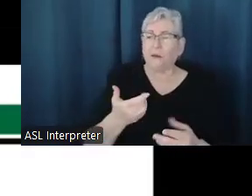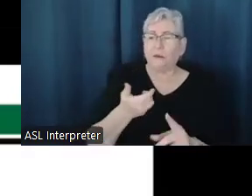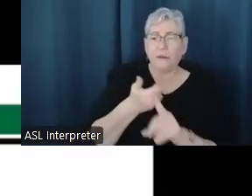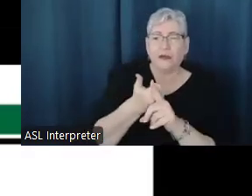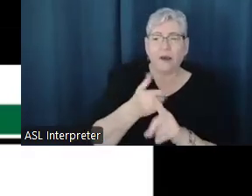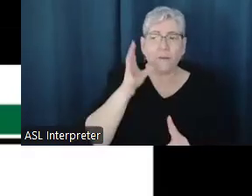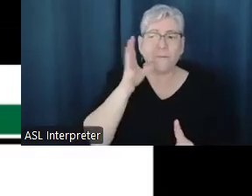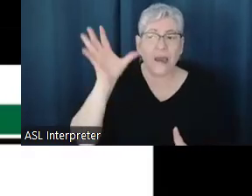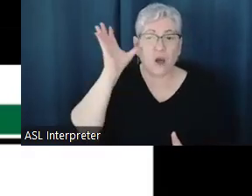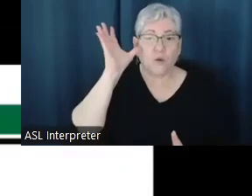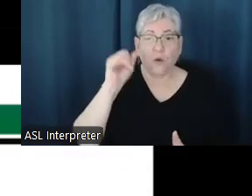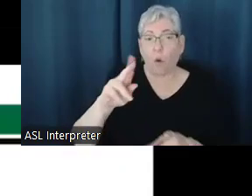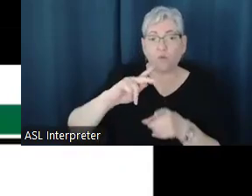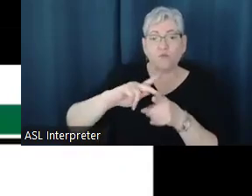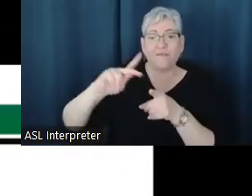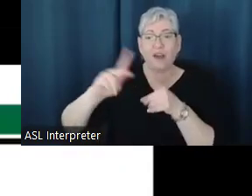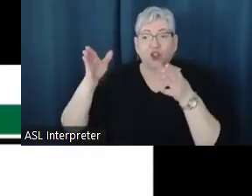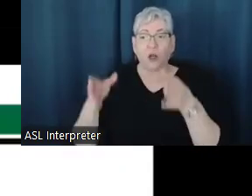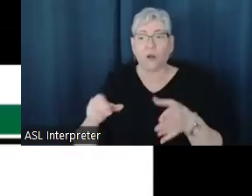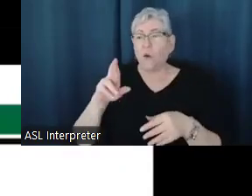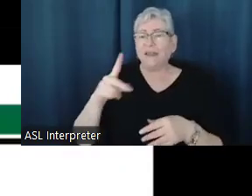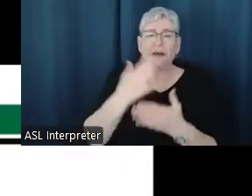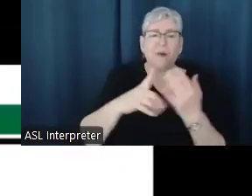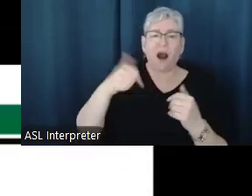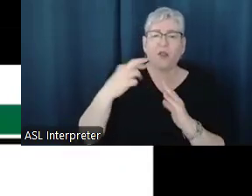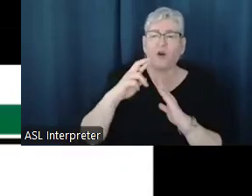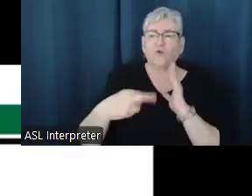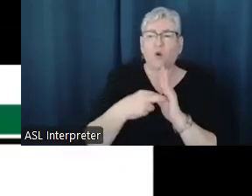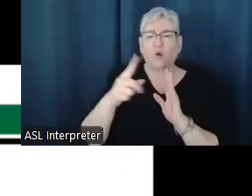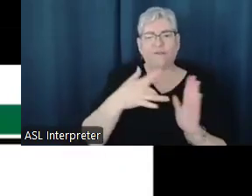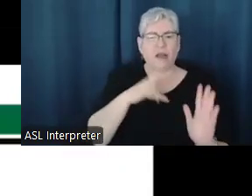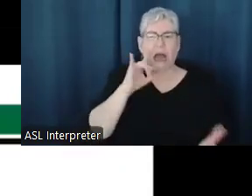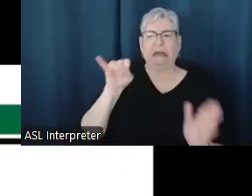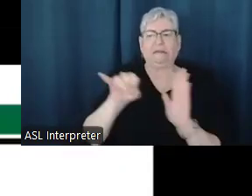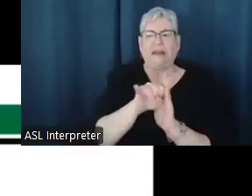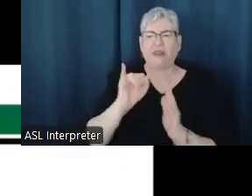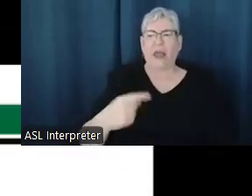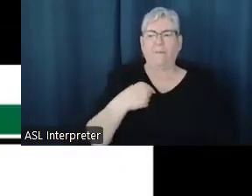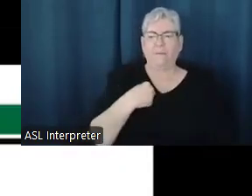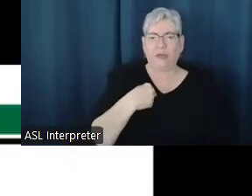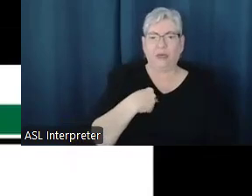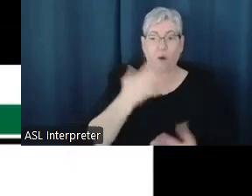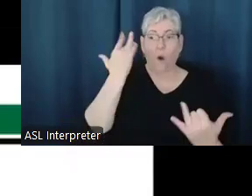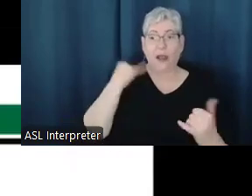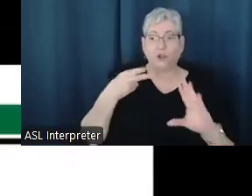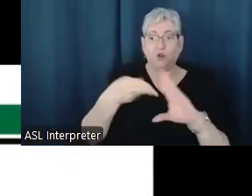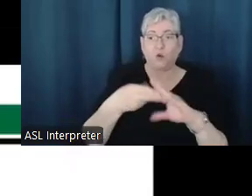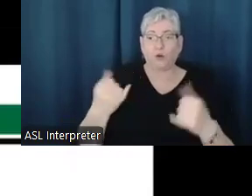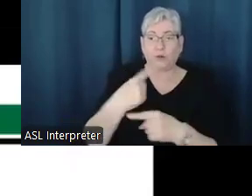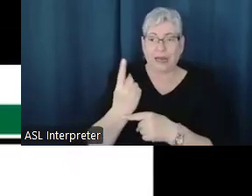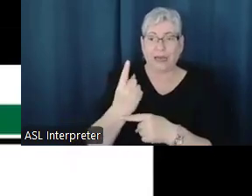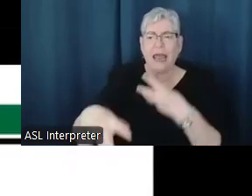a professional, or if there's some other role that you identify with mostly and that being why you're here, I want you to add